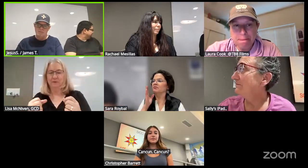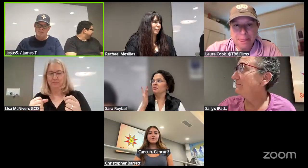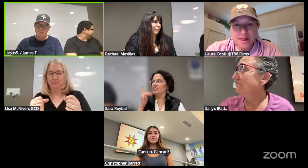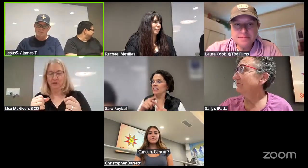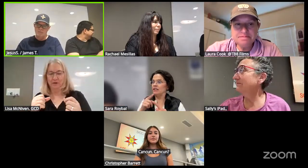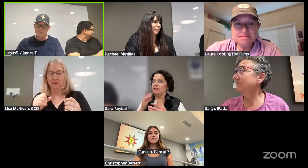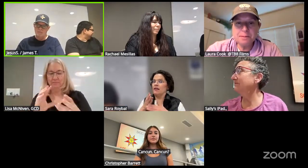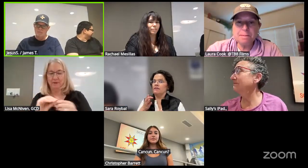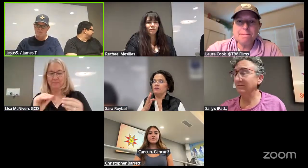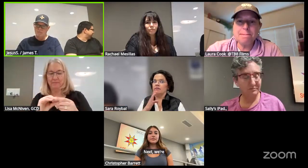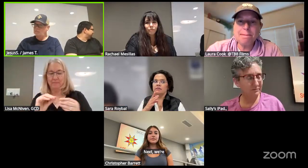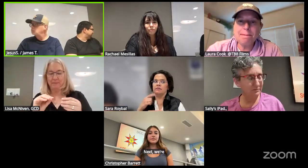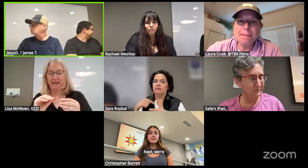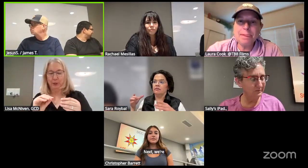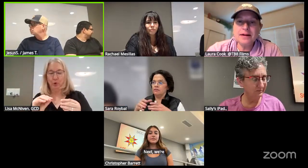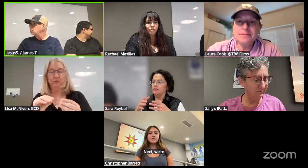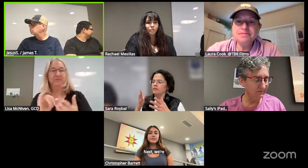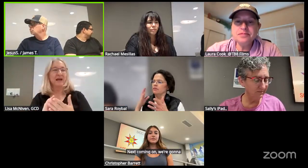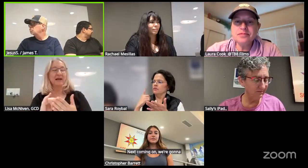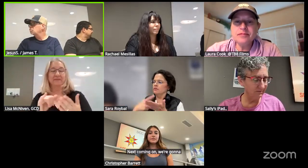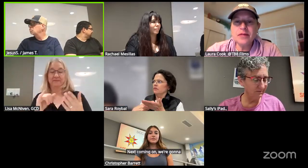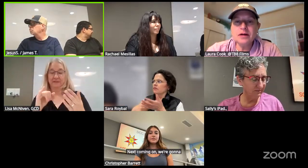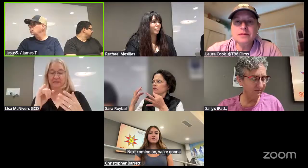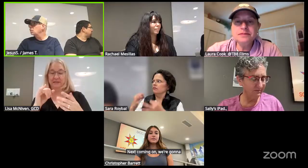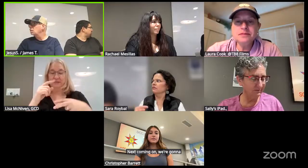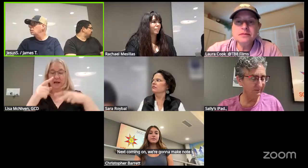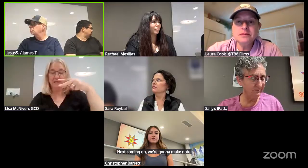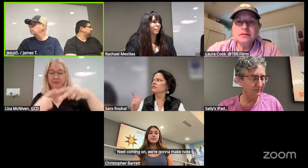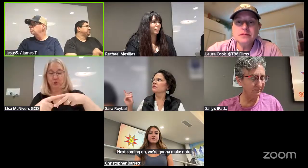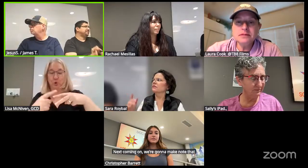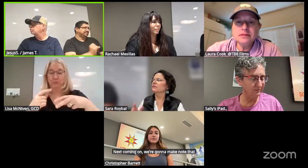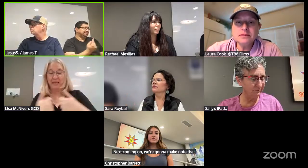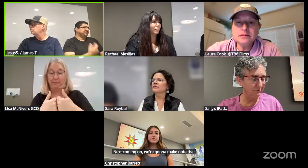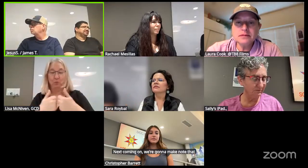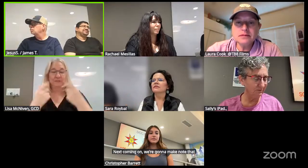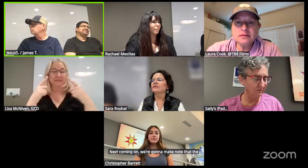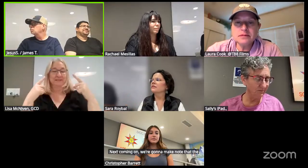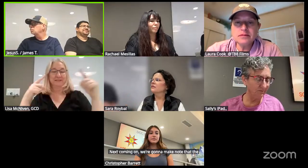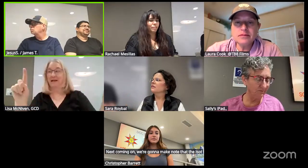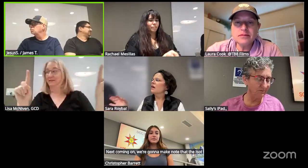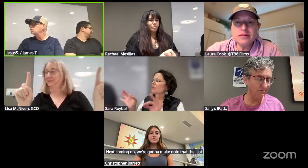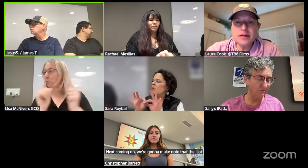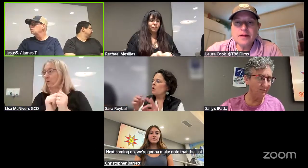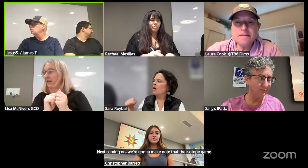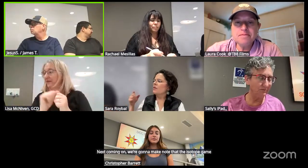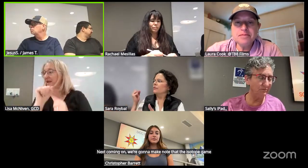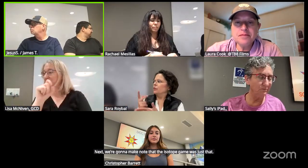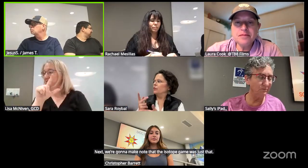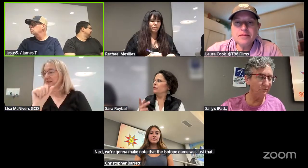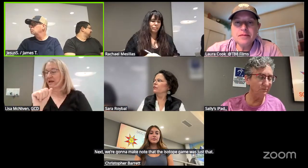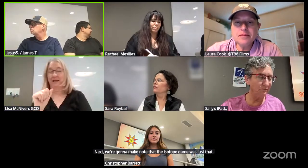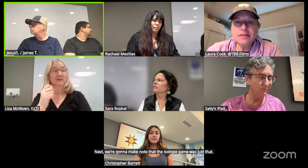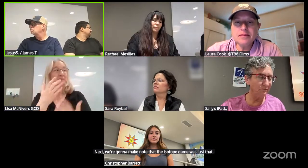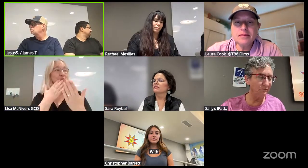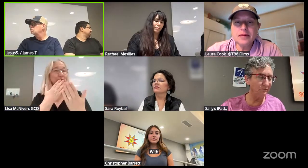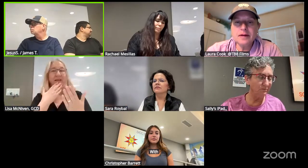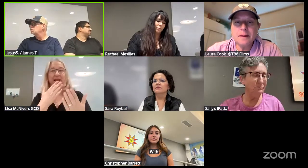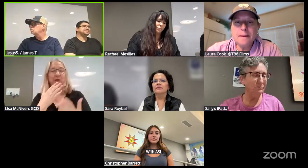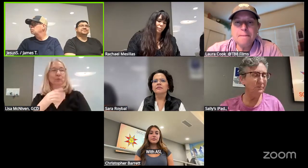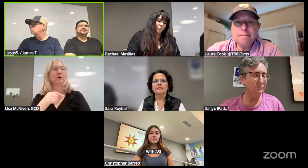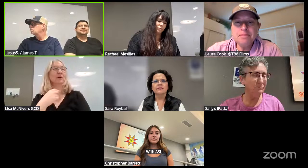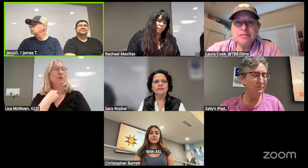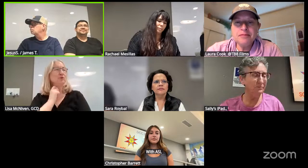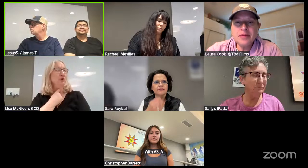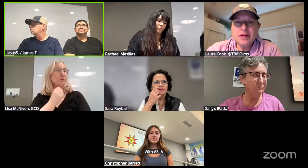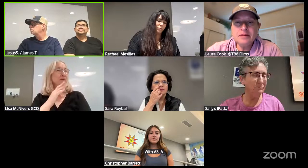next, I'm gonna make note that the ice code game was just that with ASLA. So thank